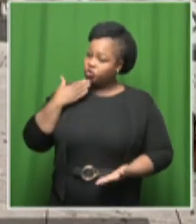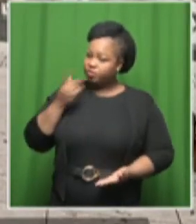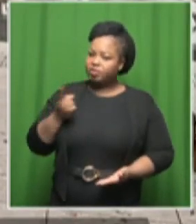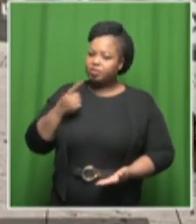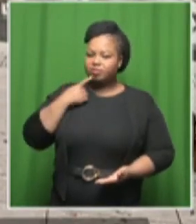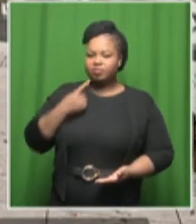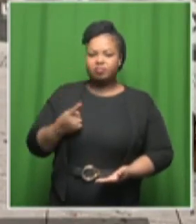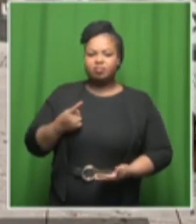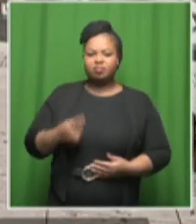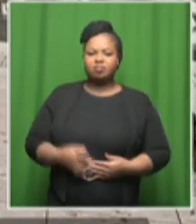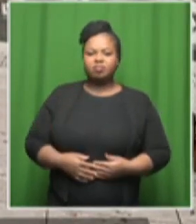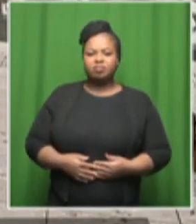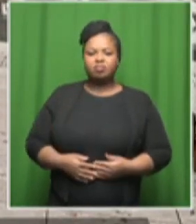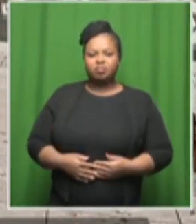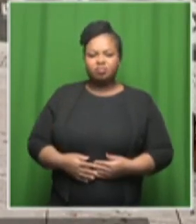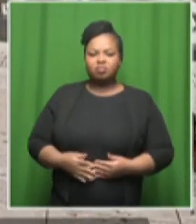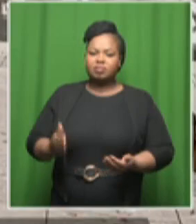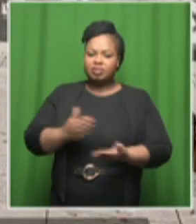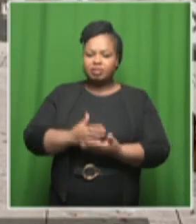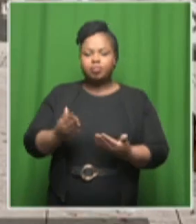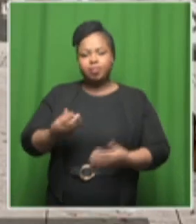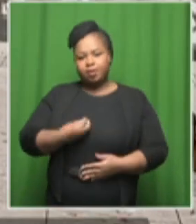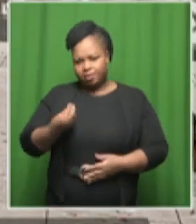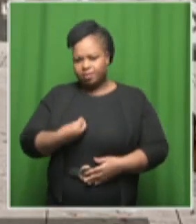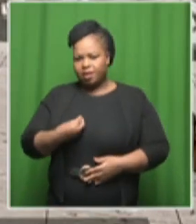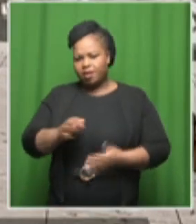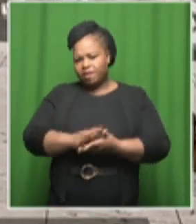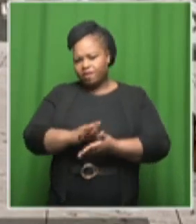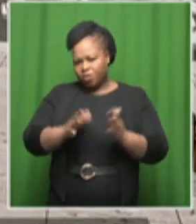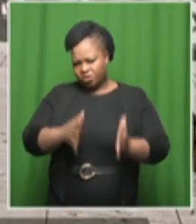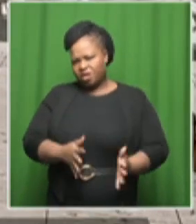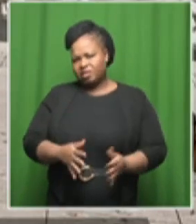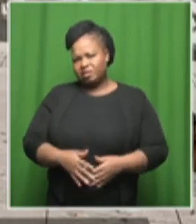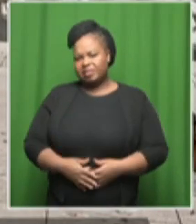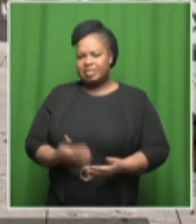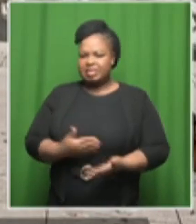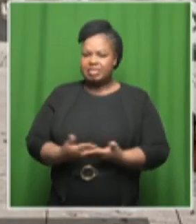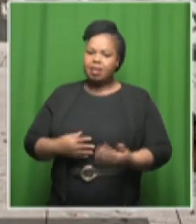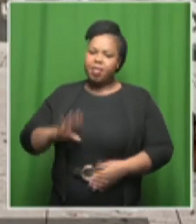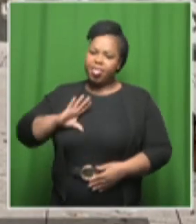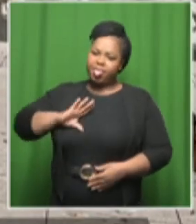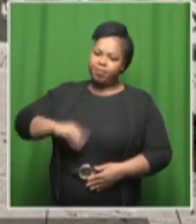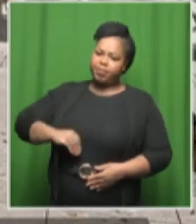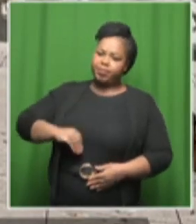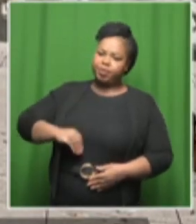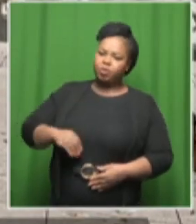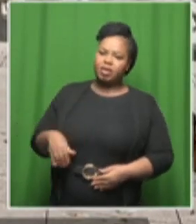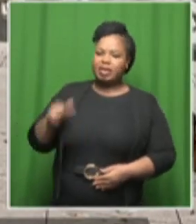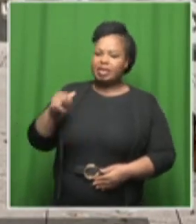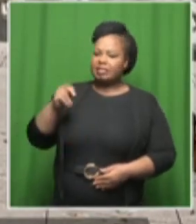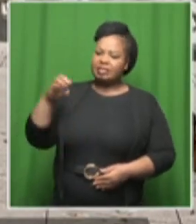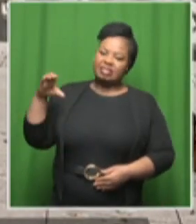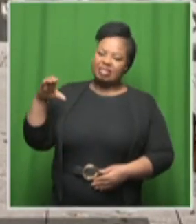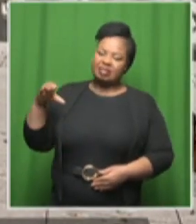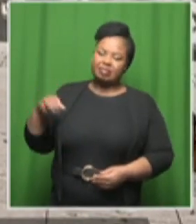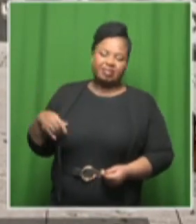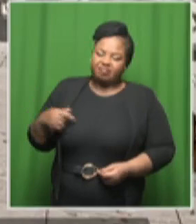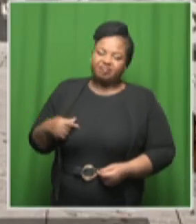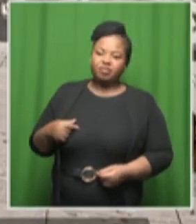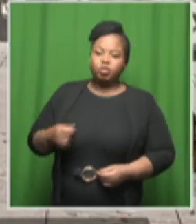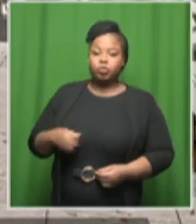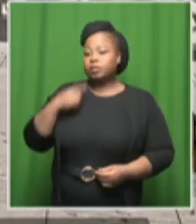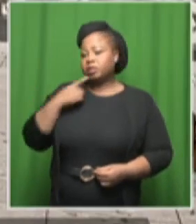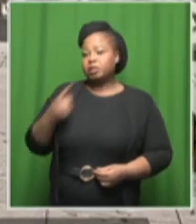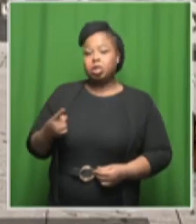said that like her, some young voters were a bit disenfranchised with the ruling ANC party. She also